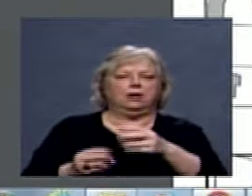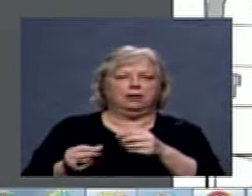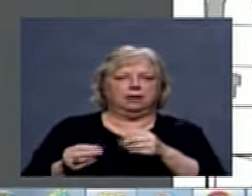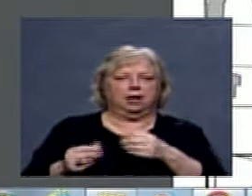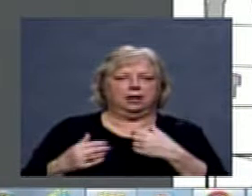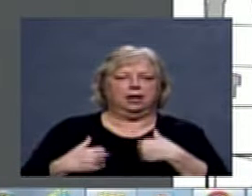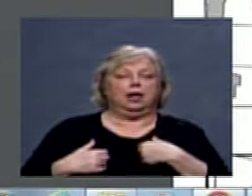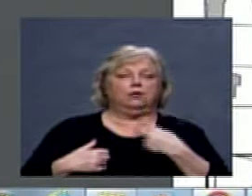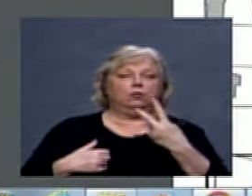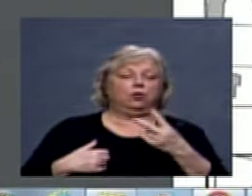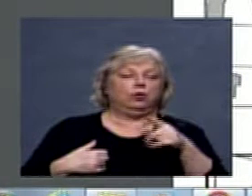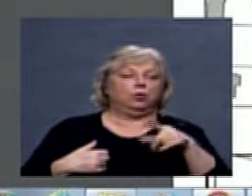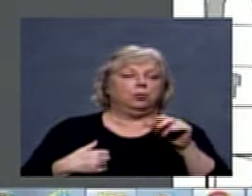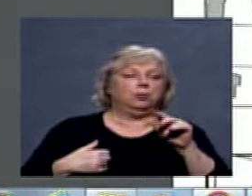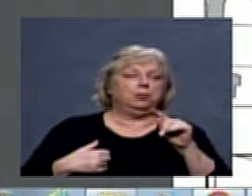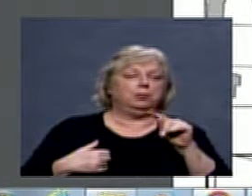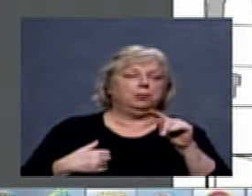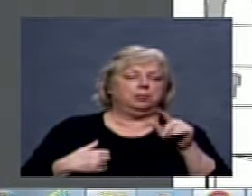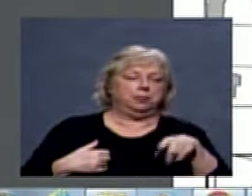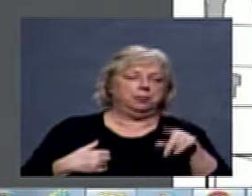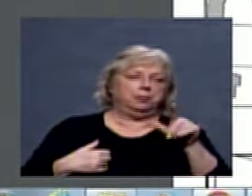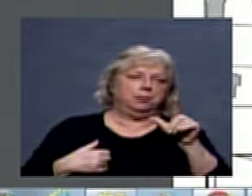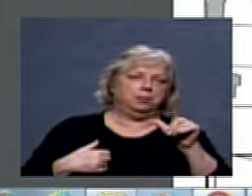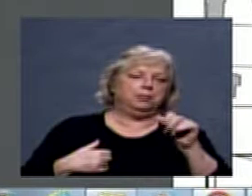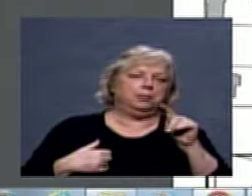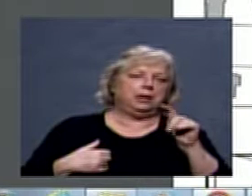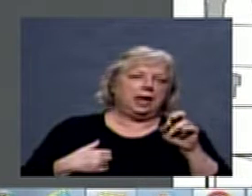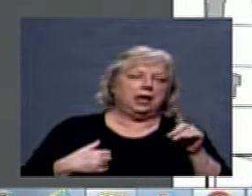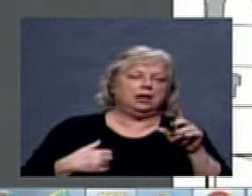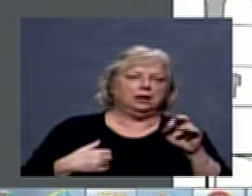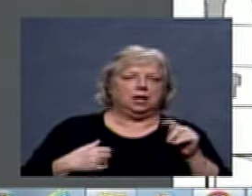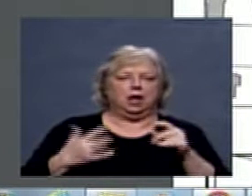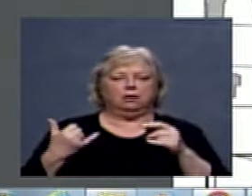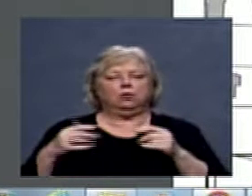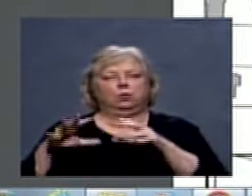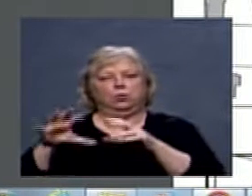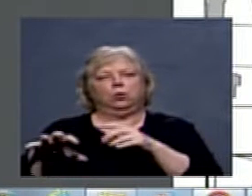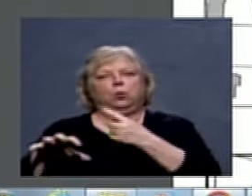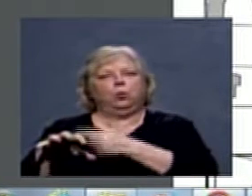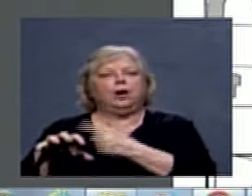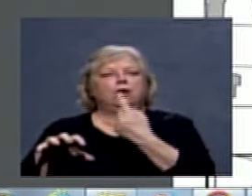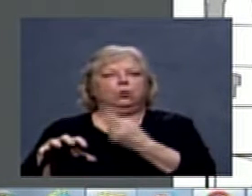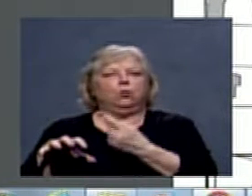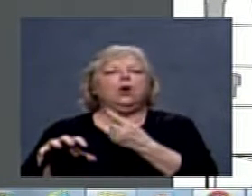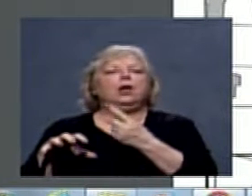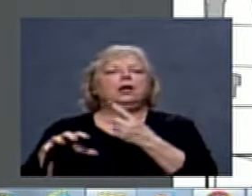platted lots. The northern lot contains a vacant, boarded-up, one-story single-family